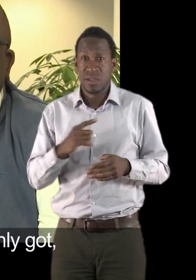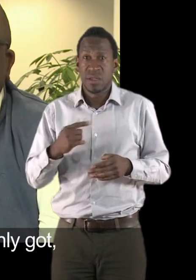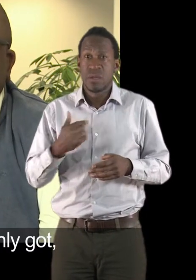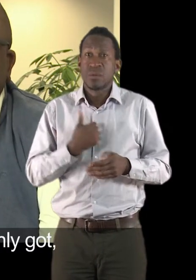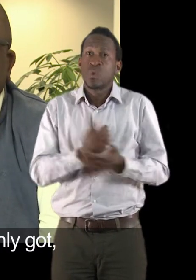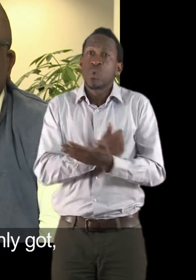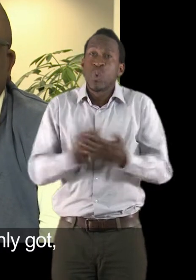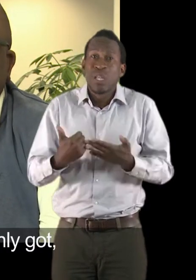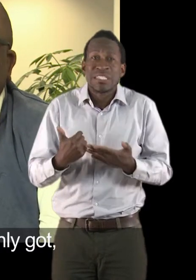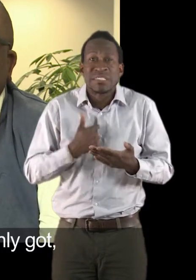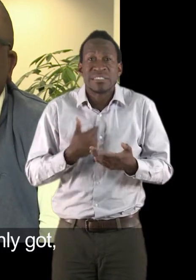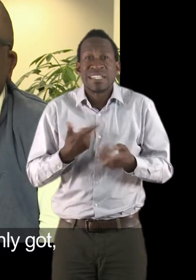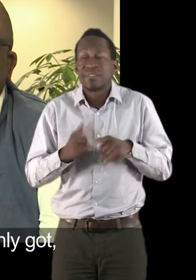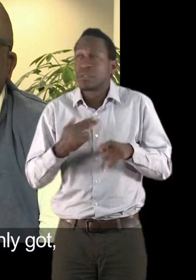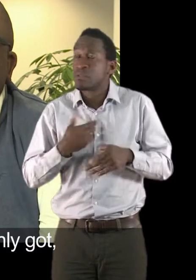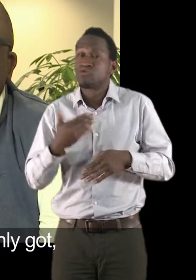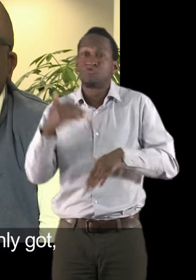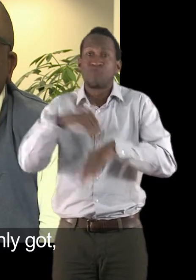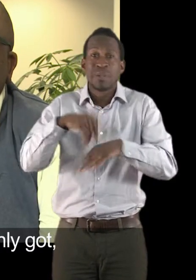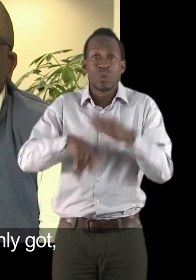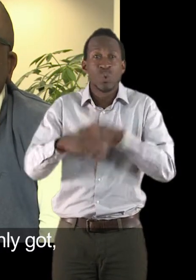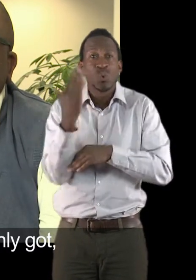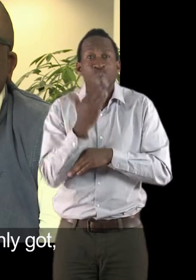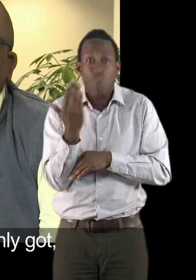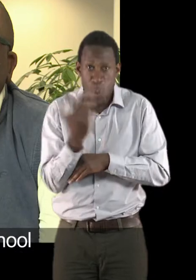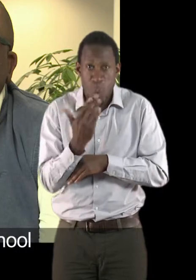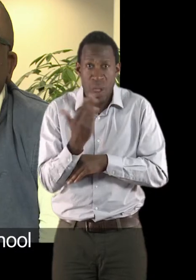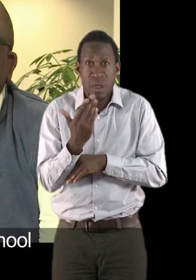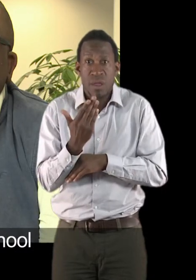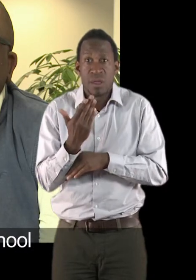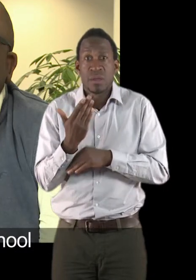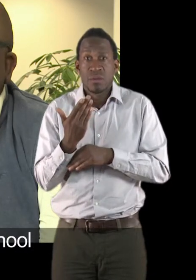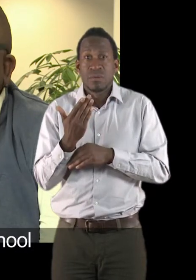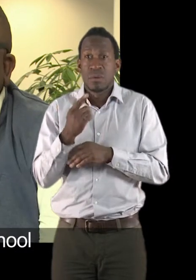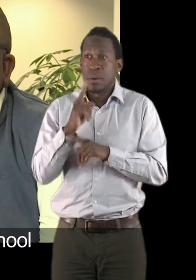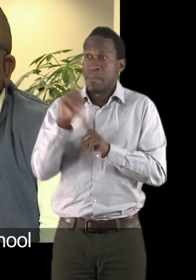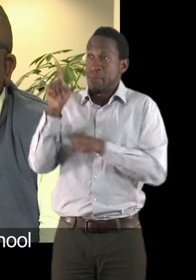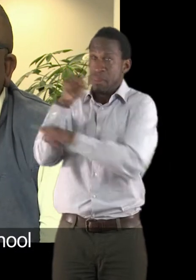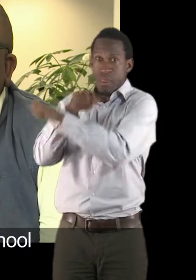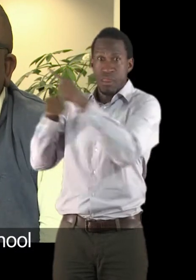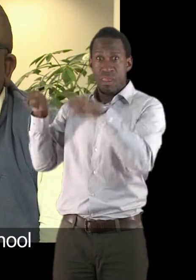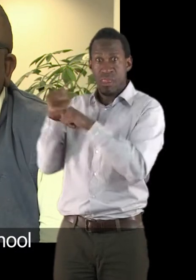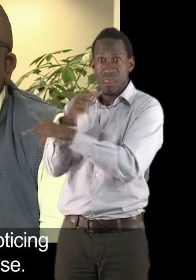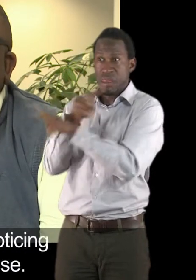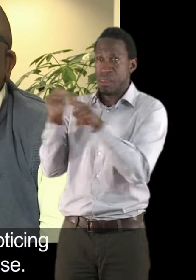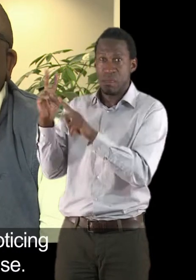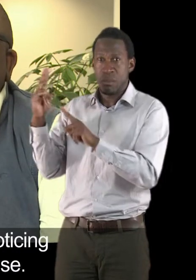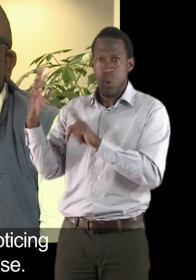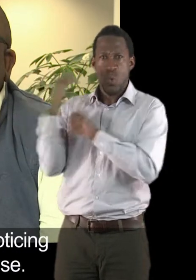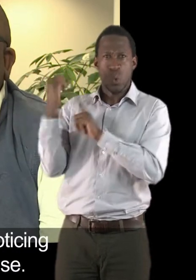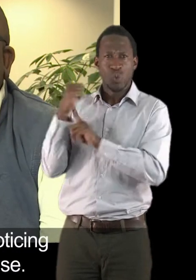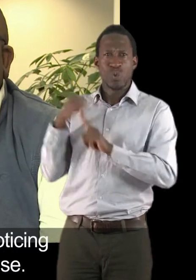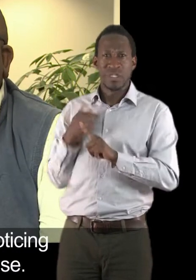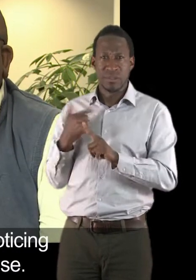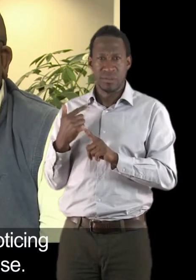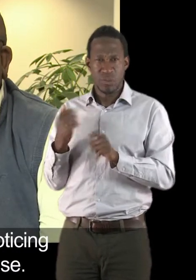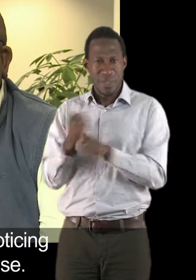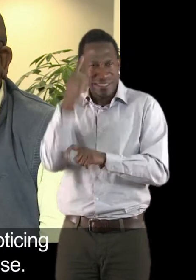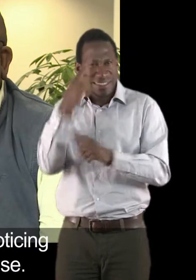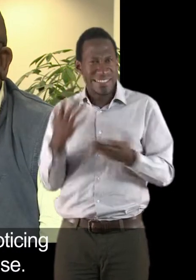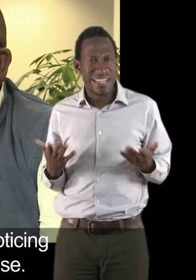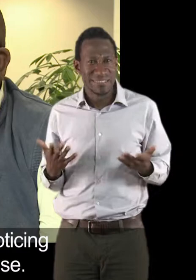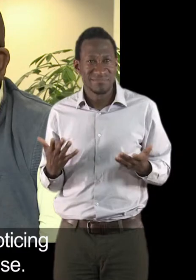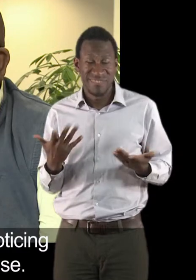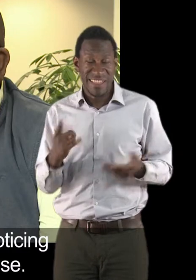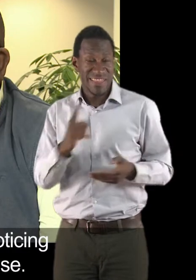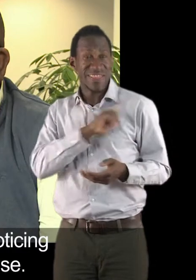didn't get because I only got, if I was in trouble at school, I had loads of people